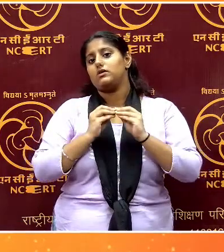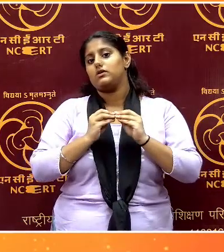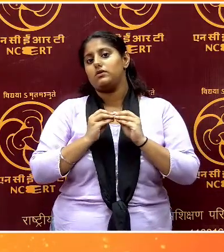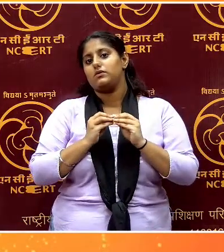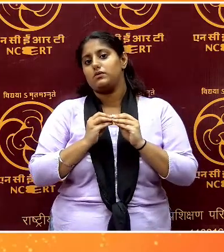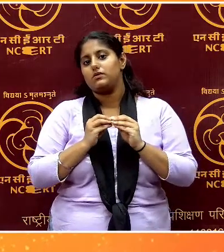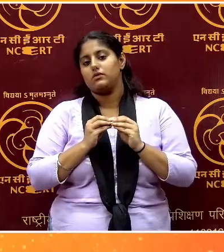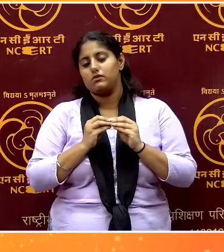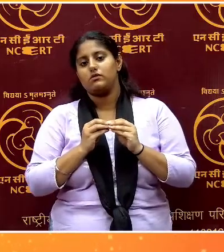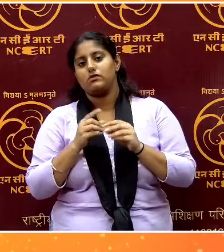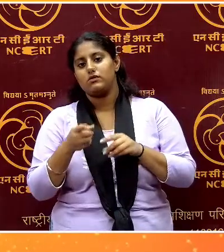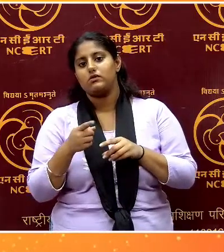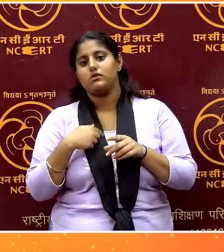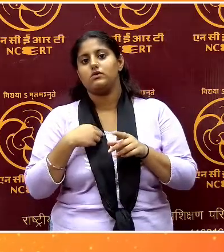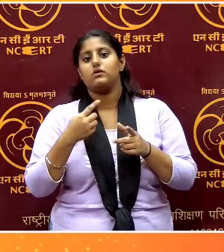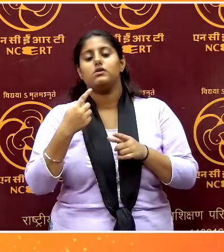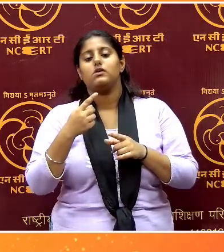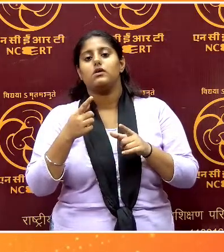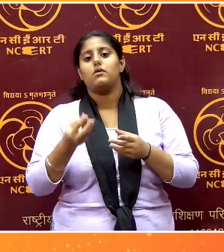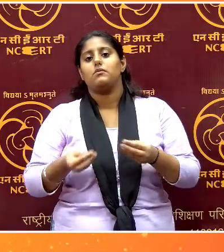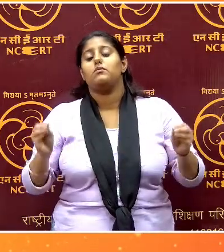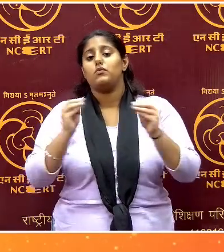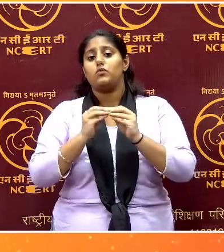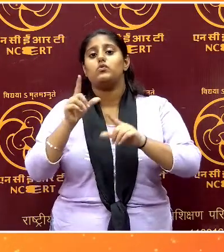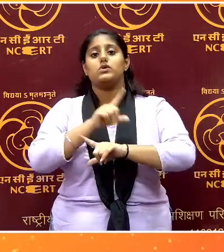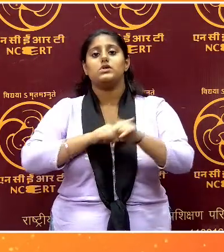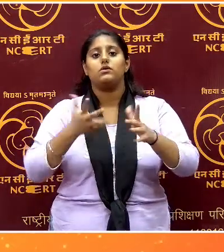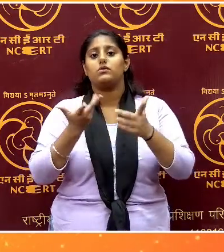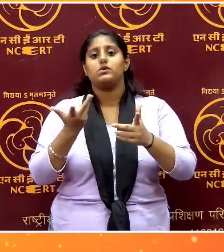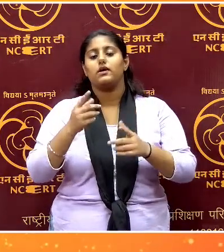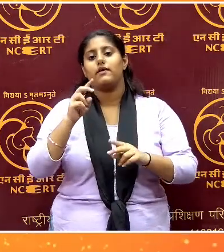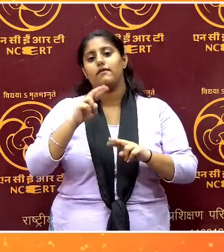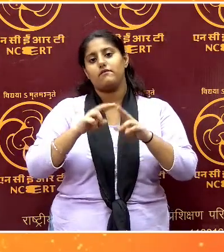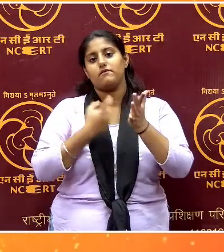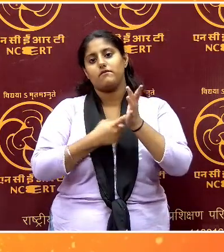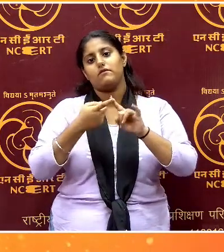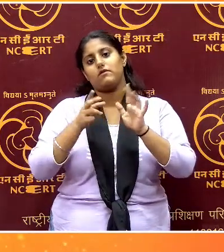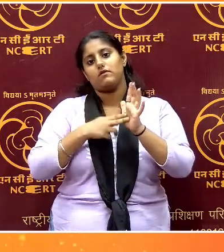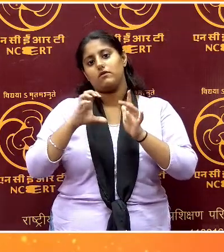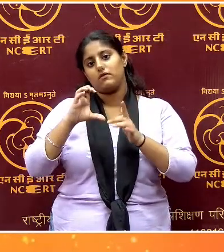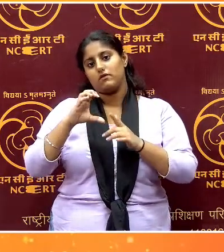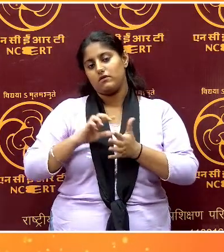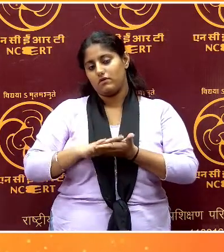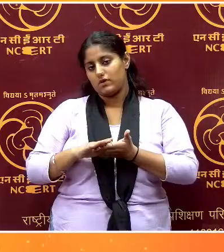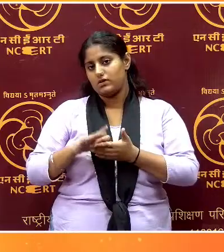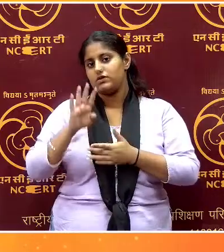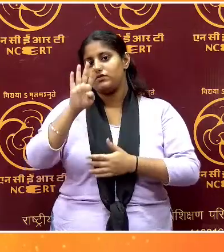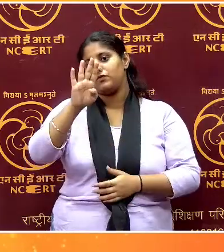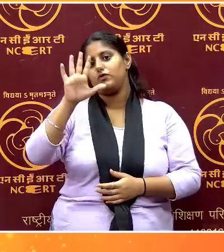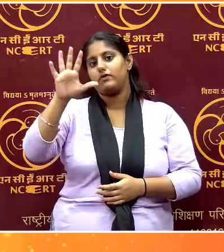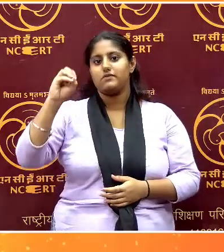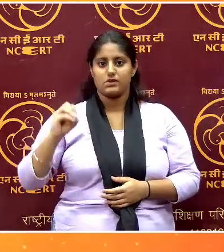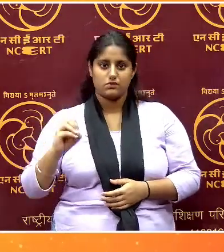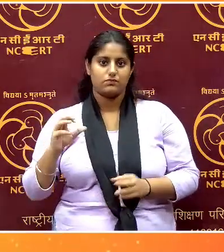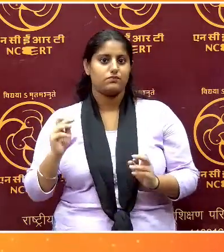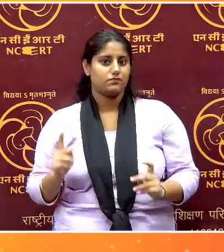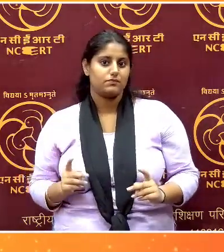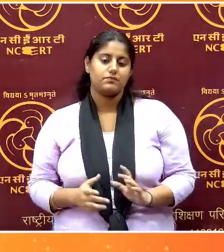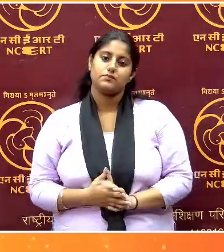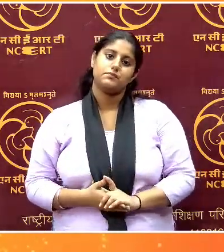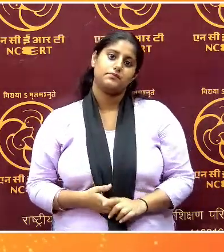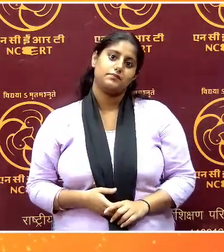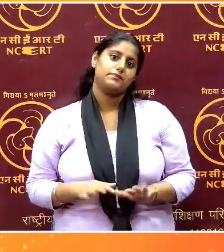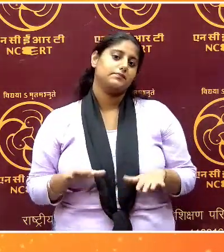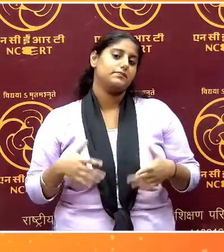by French. how many? It is French, it is maximum number here 450, right? Right. Okay. Now,